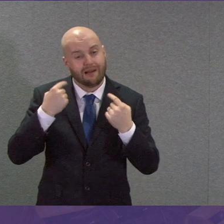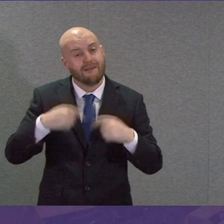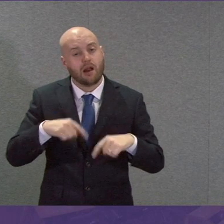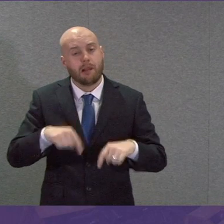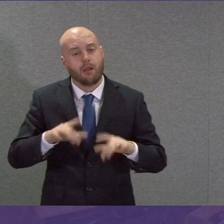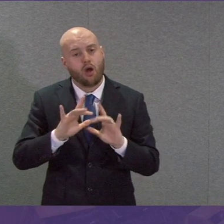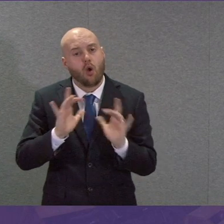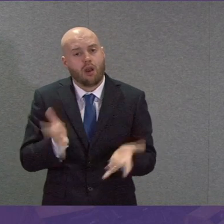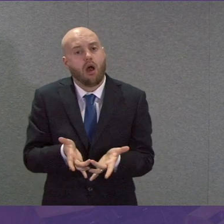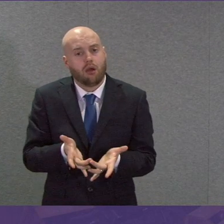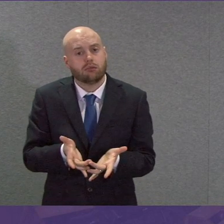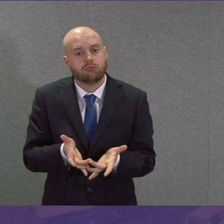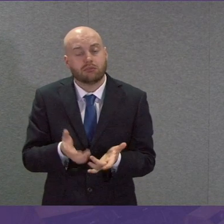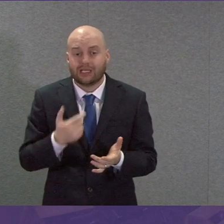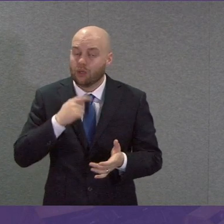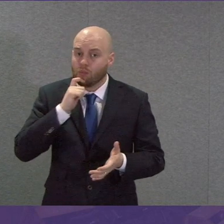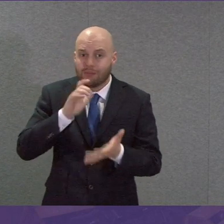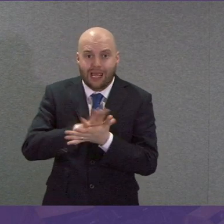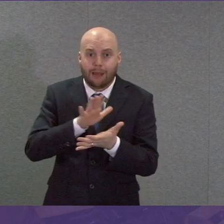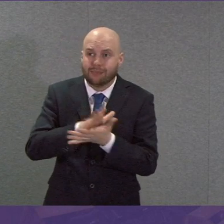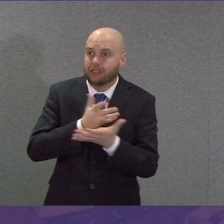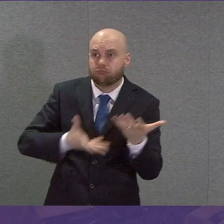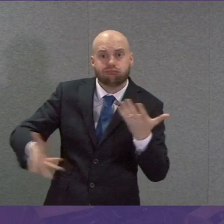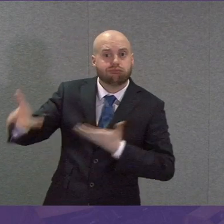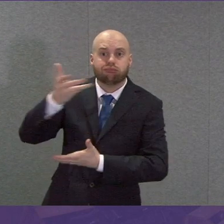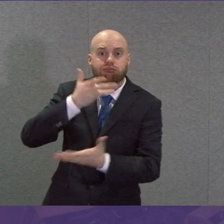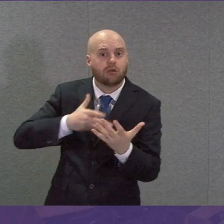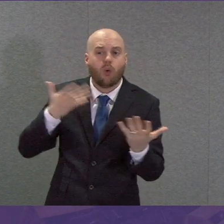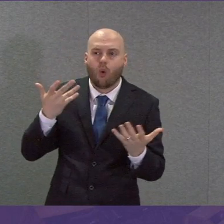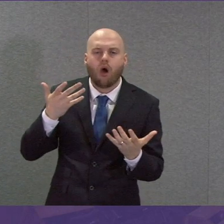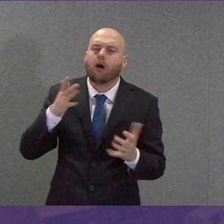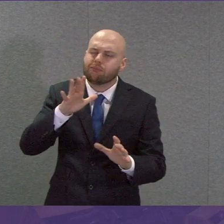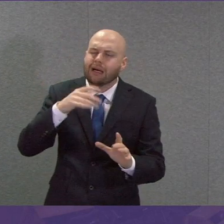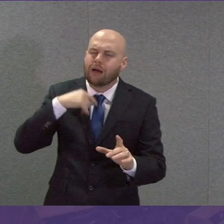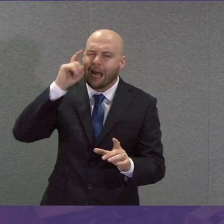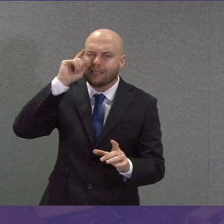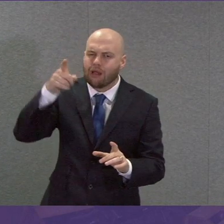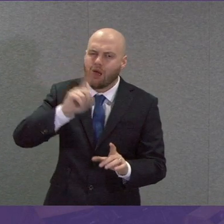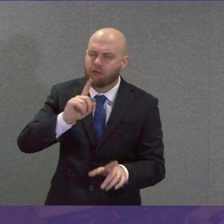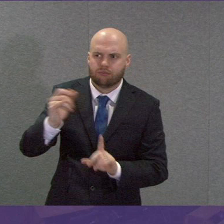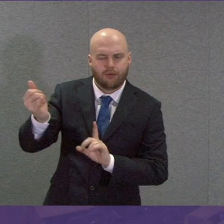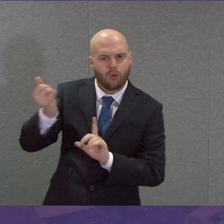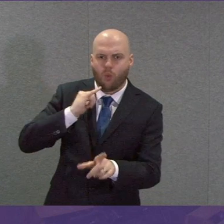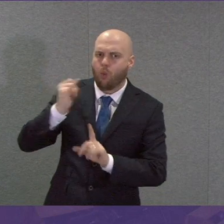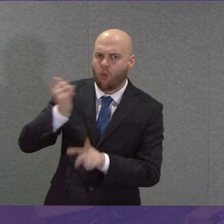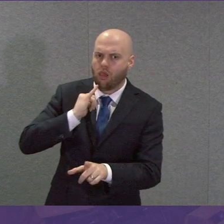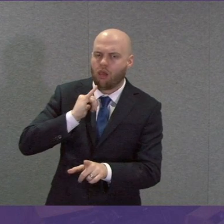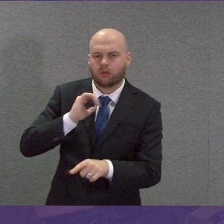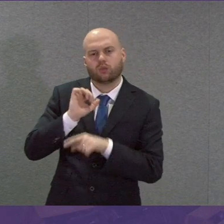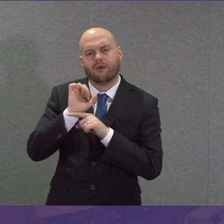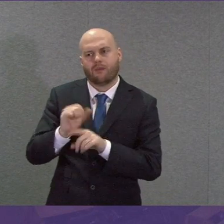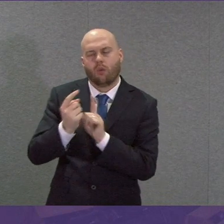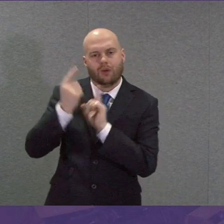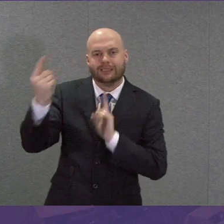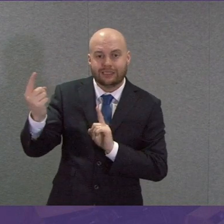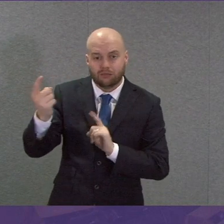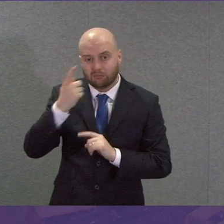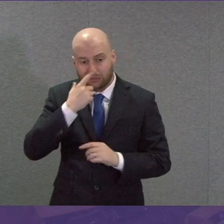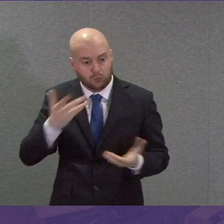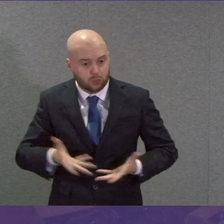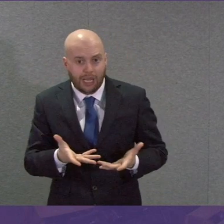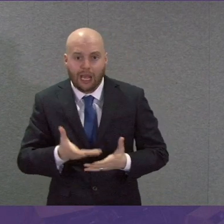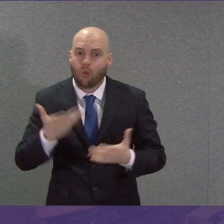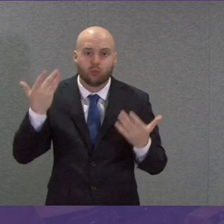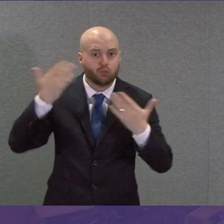the detail, and I have suggested that we get together by phone later tonight or tomorrow in order for us to do so. I'm